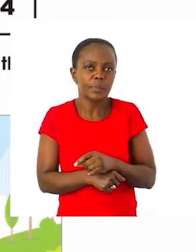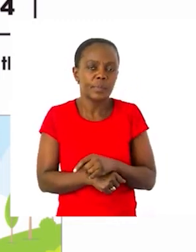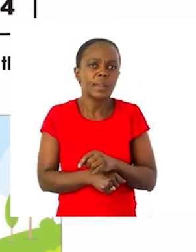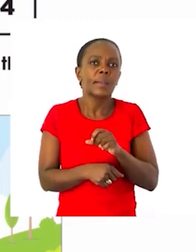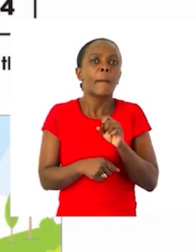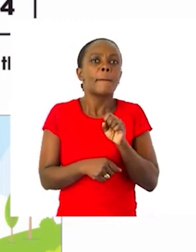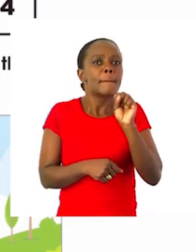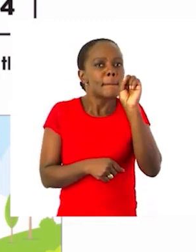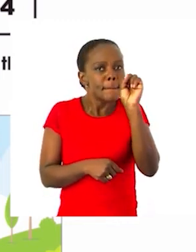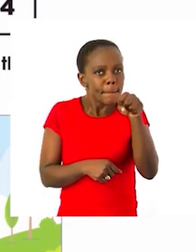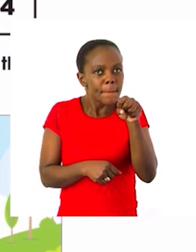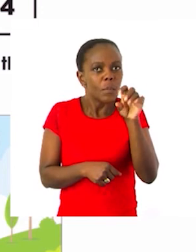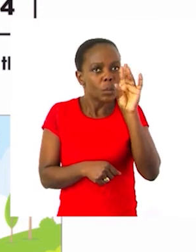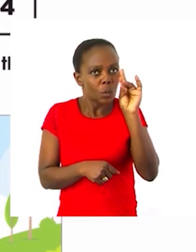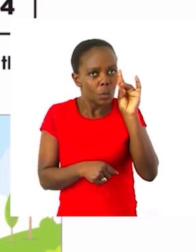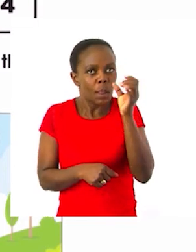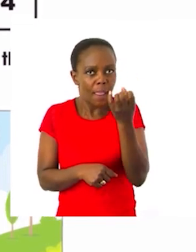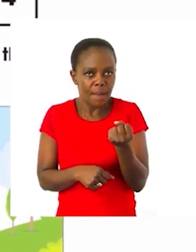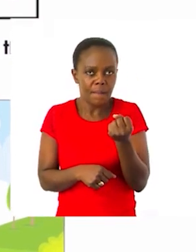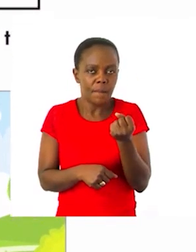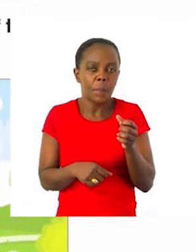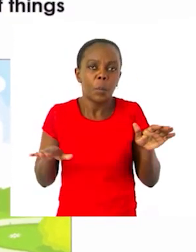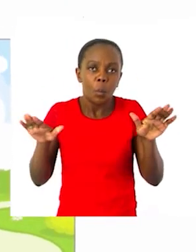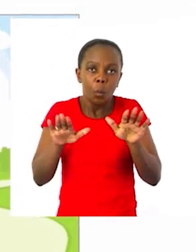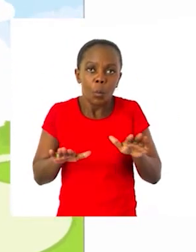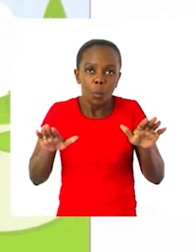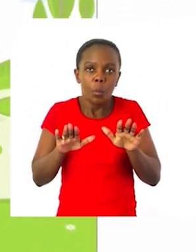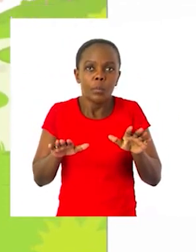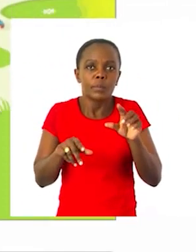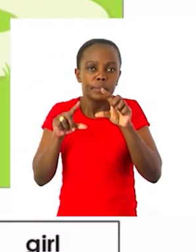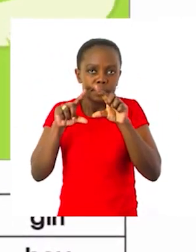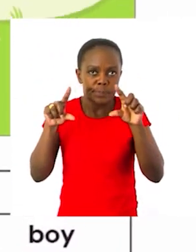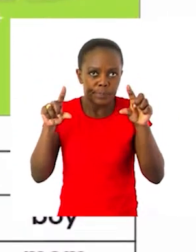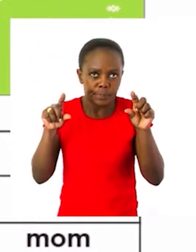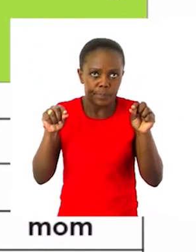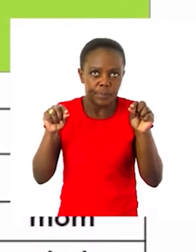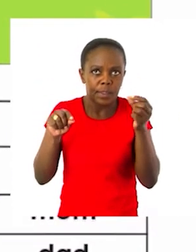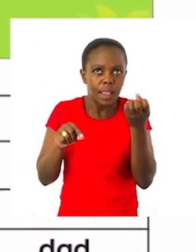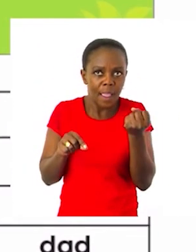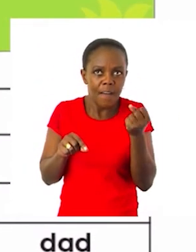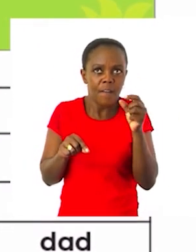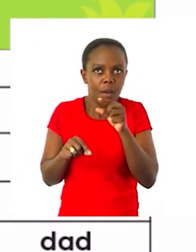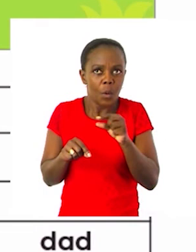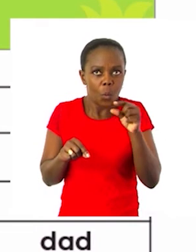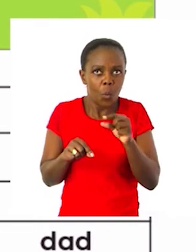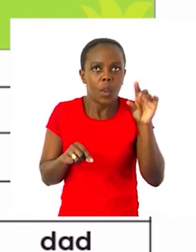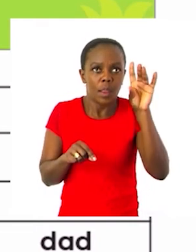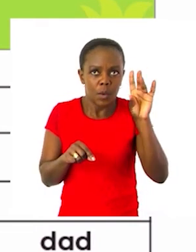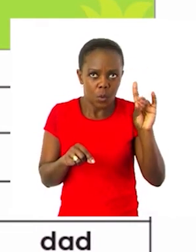Yes, there is a dog. Color in the box with the word dog.